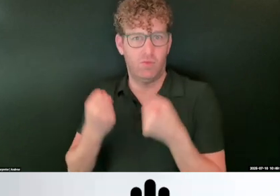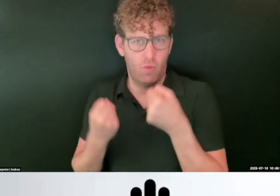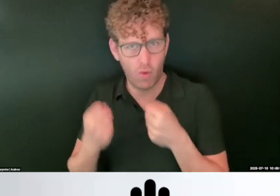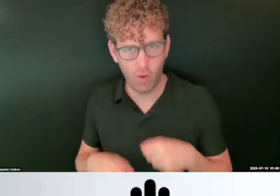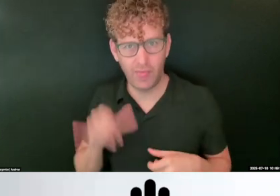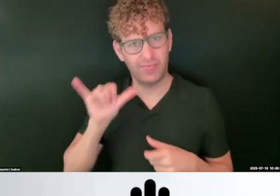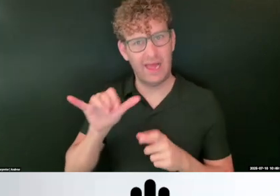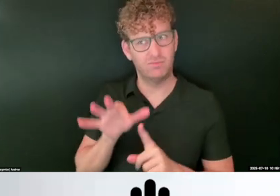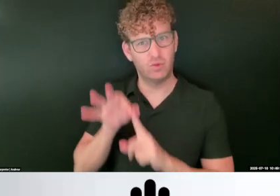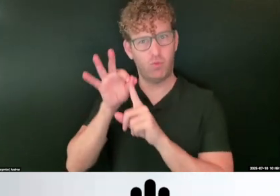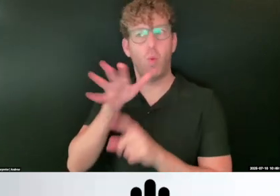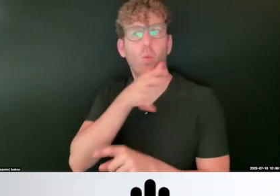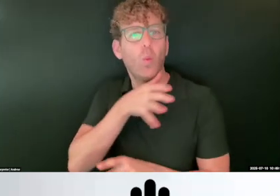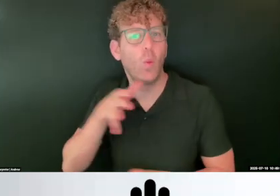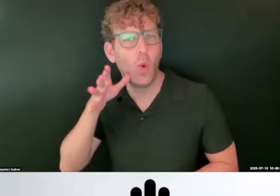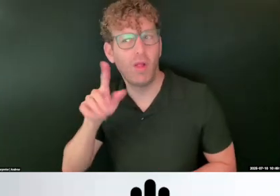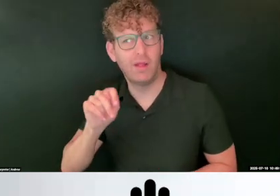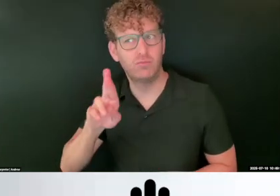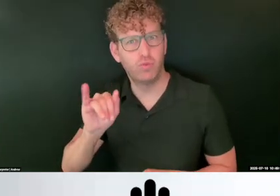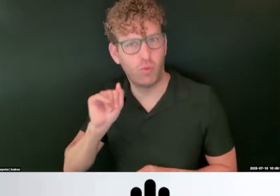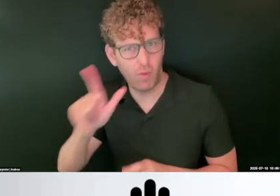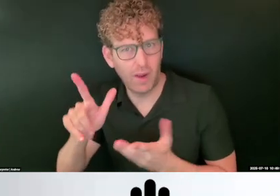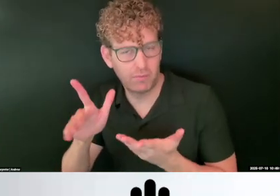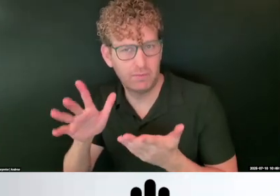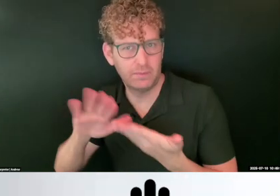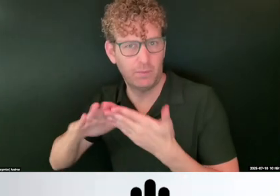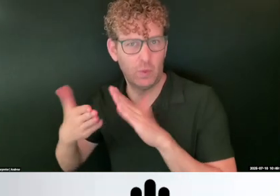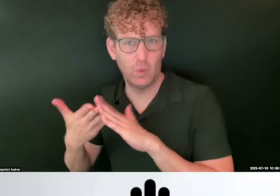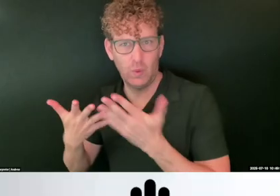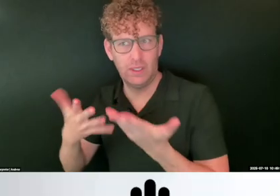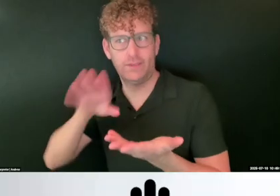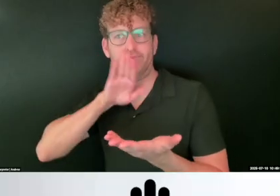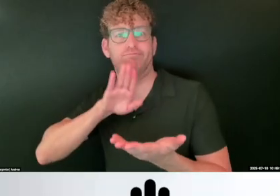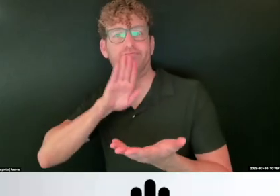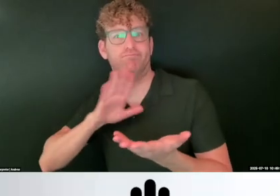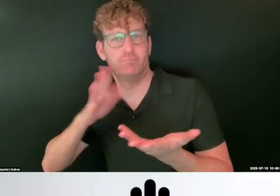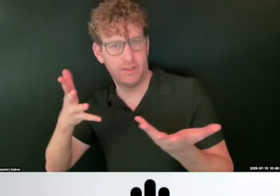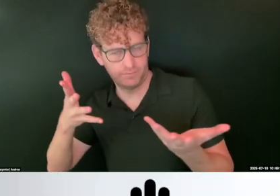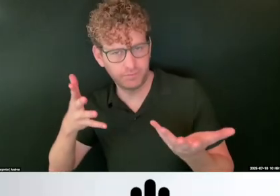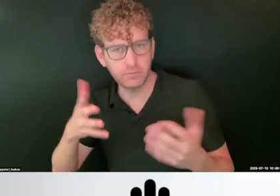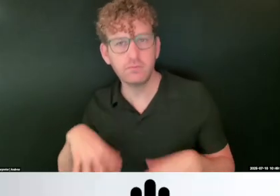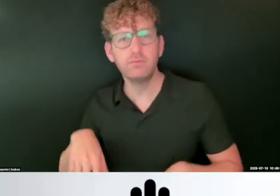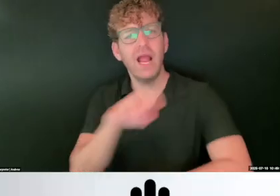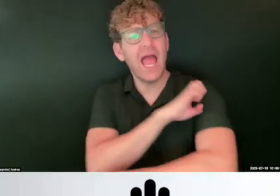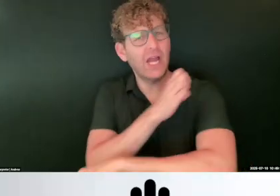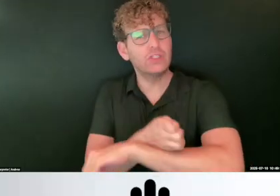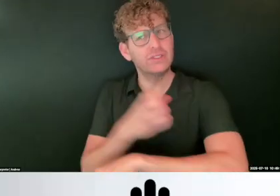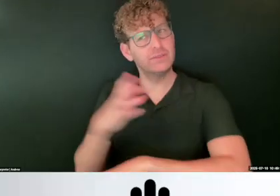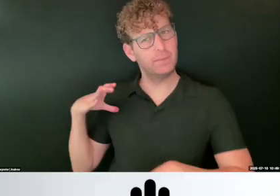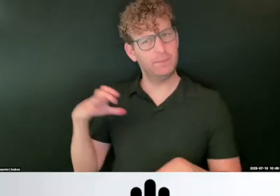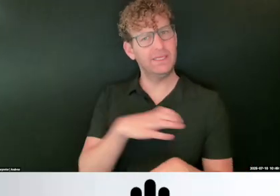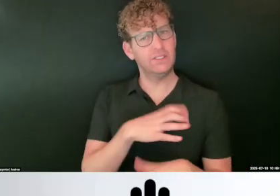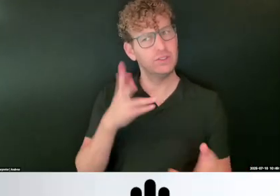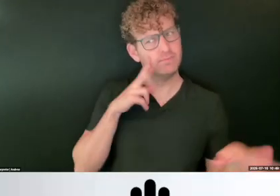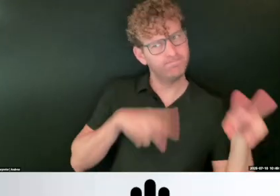And I know that the Energy Commission is looking into that, and there is the interagency work. So that's, I look forward